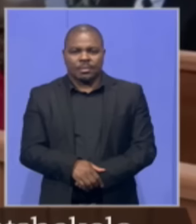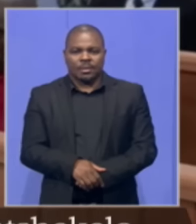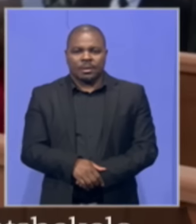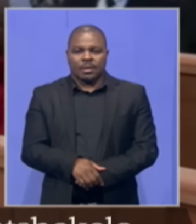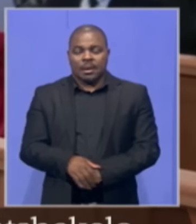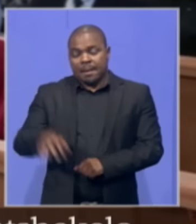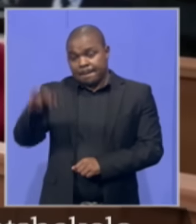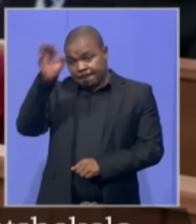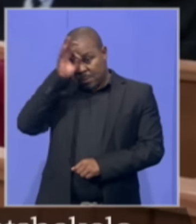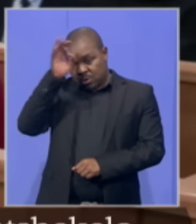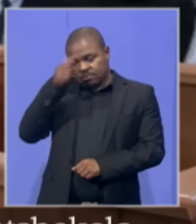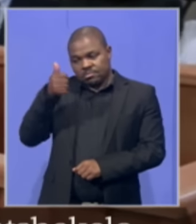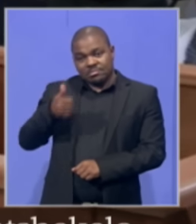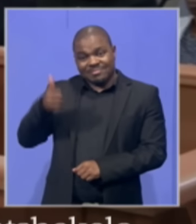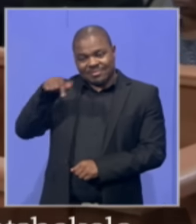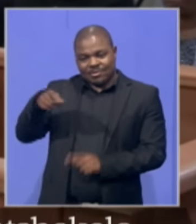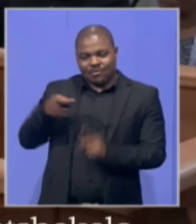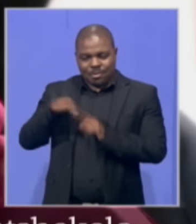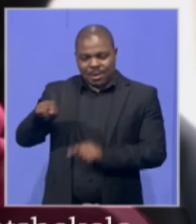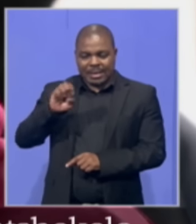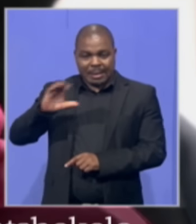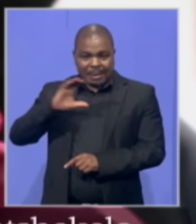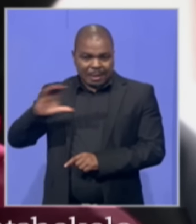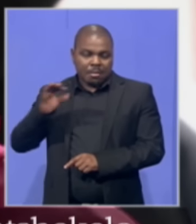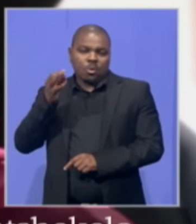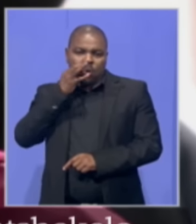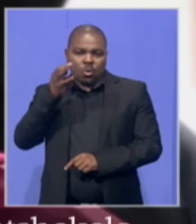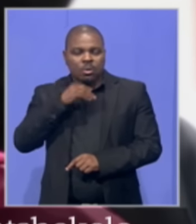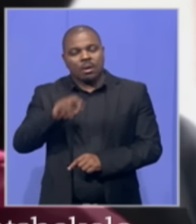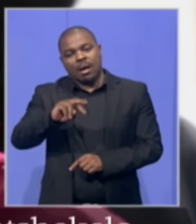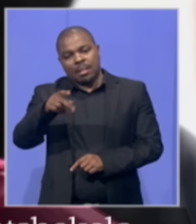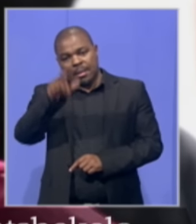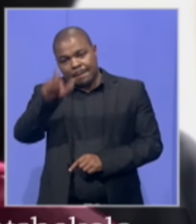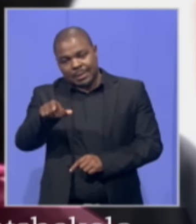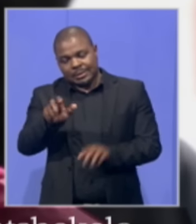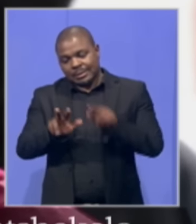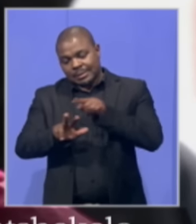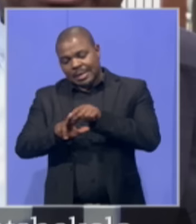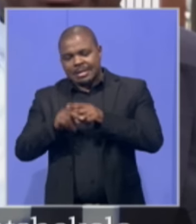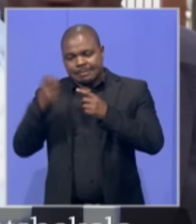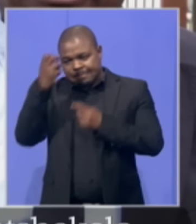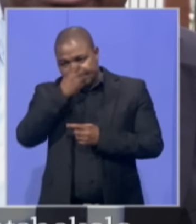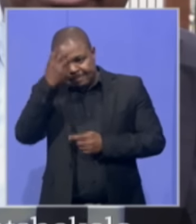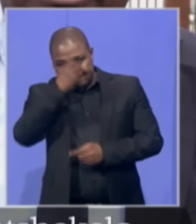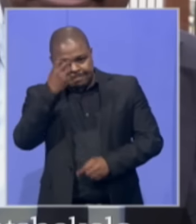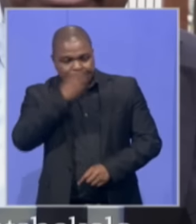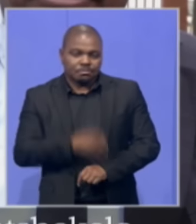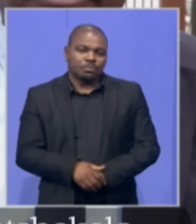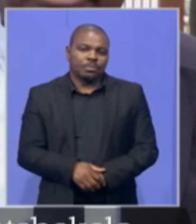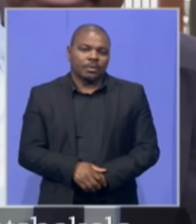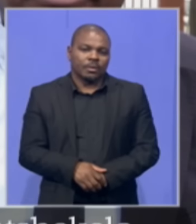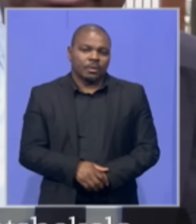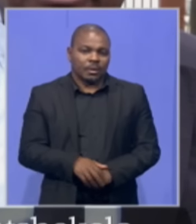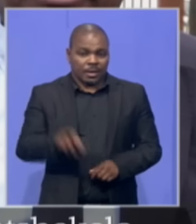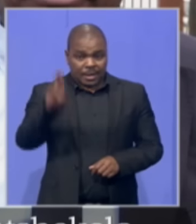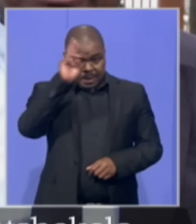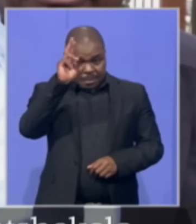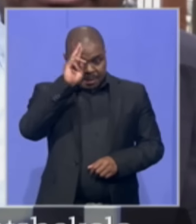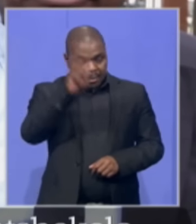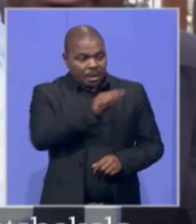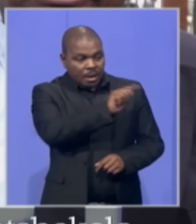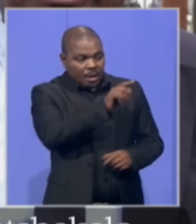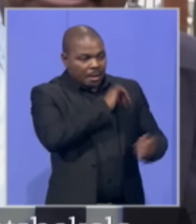Mokomisinara wa mapodisi kwa profenseng a re ba santse ba batlana le mmelaelwa wa borobedi. Remember we arrested them in different